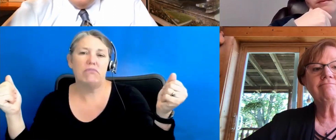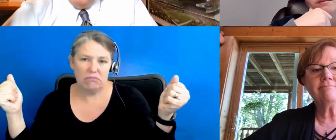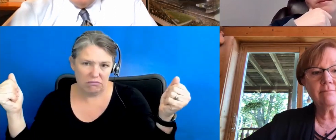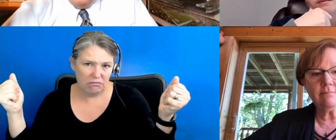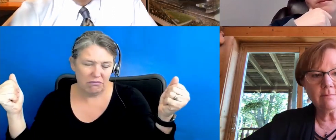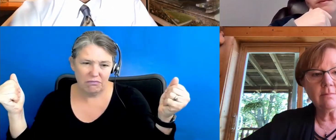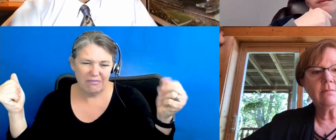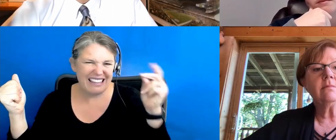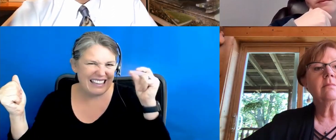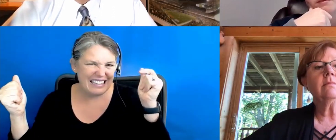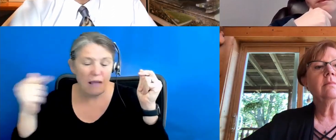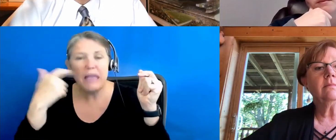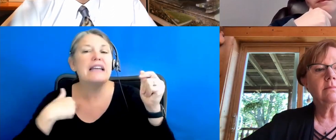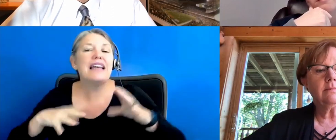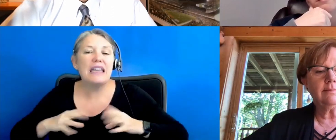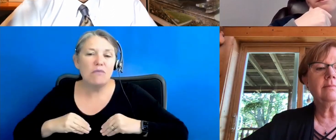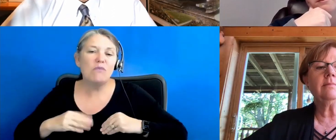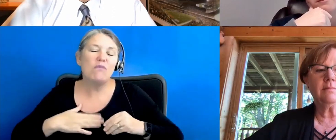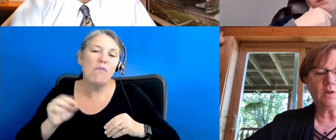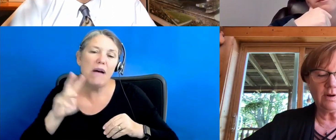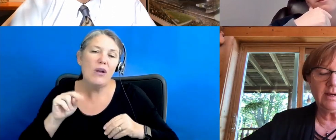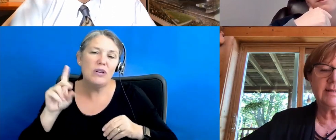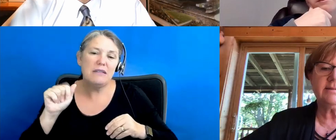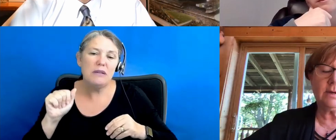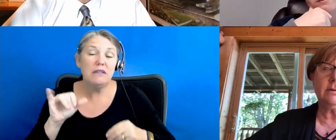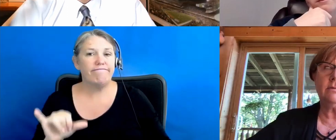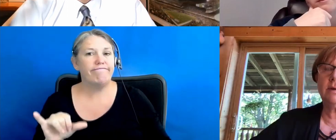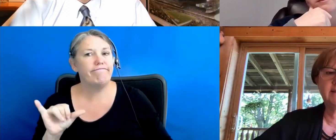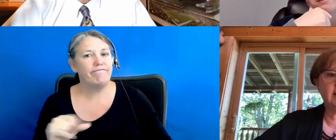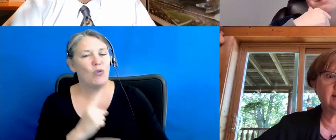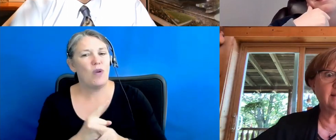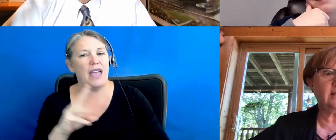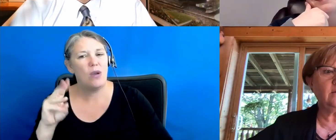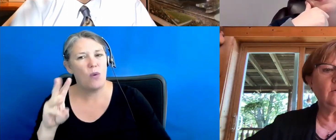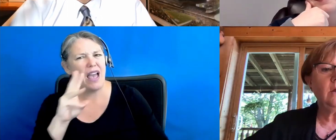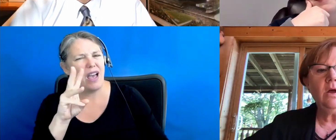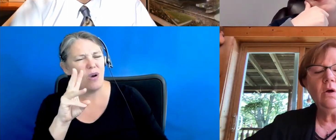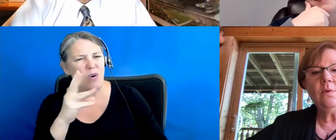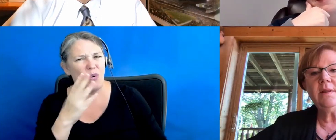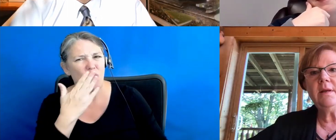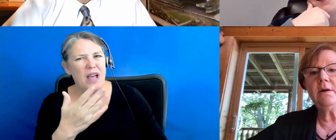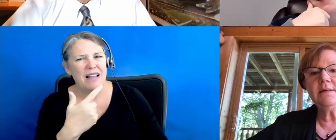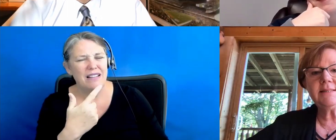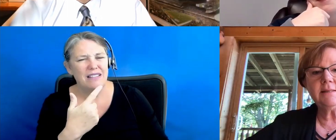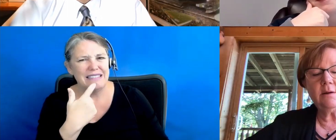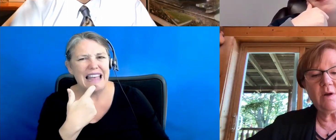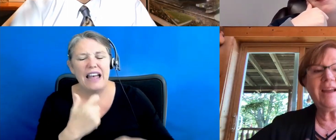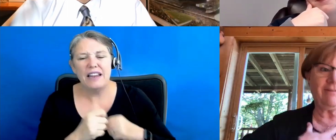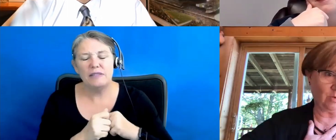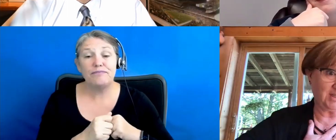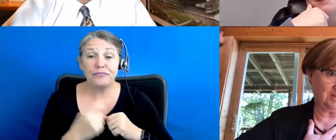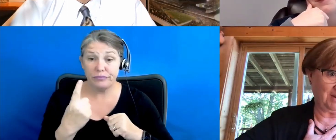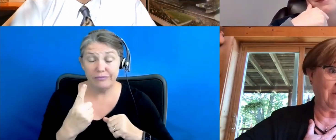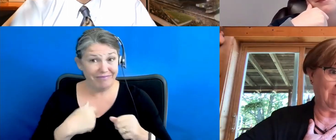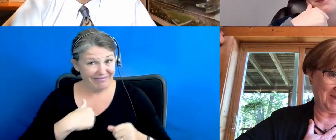just because I embraced my own disability. Right. Wow. Well said. Thank you. One of the areas, I